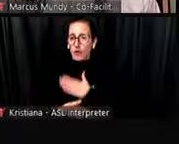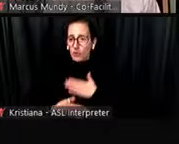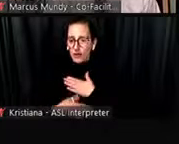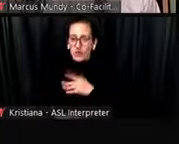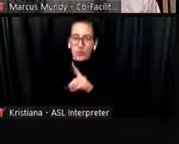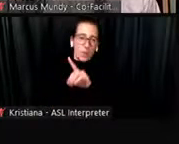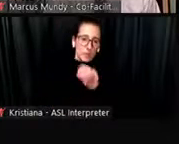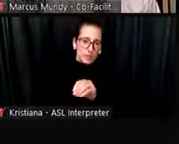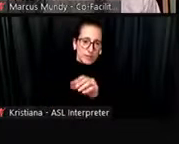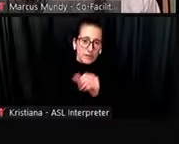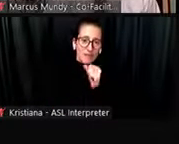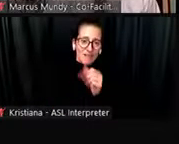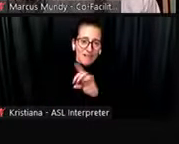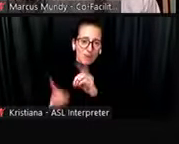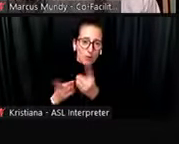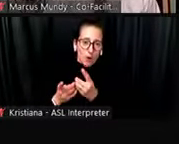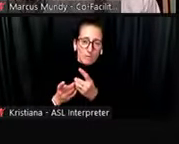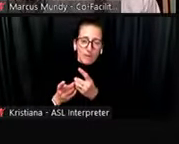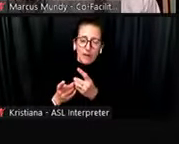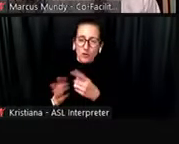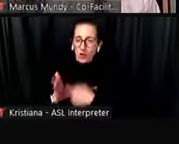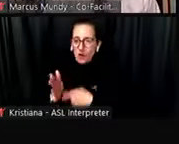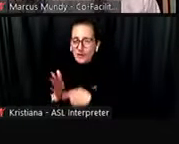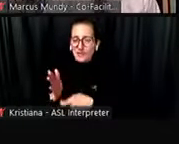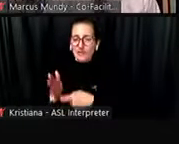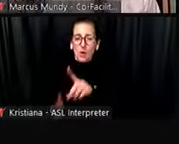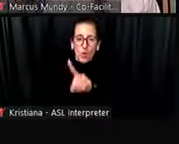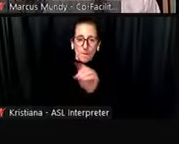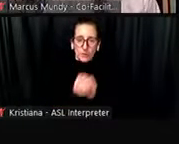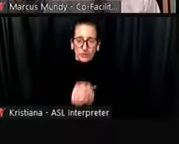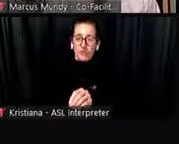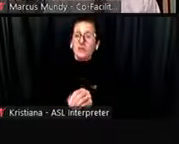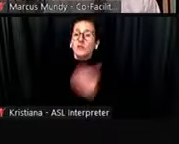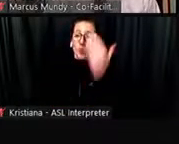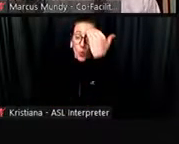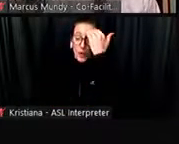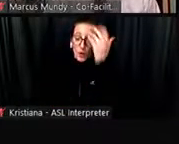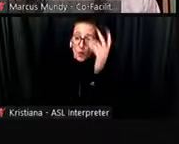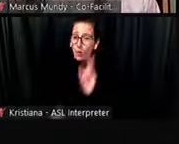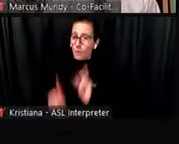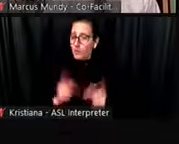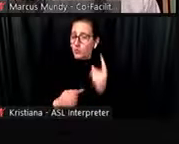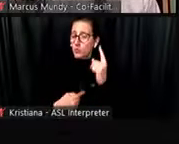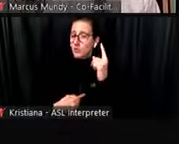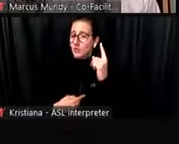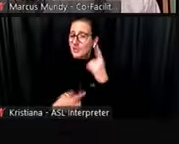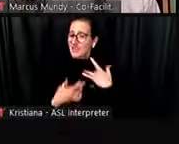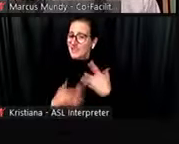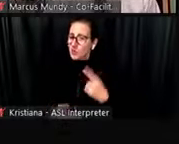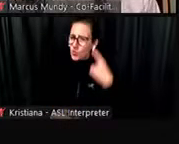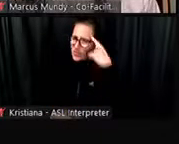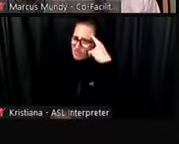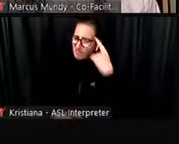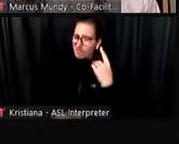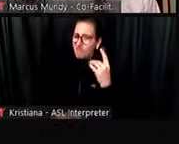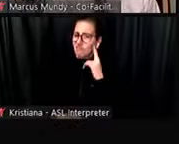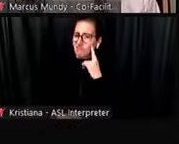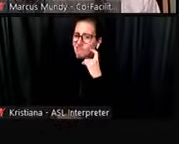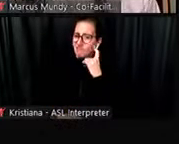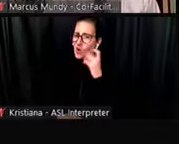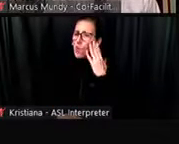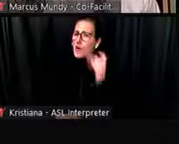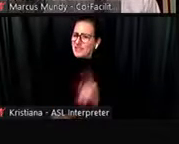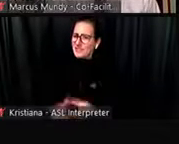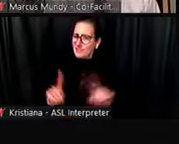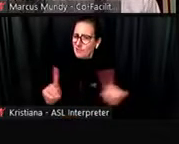I know that a natural question that comes to mind is to say, why that difference in terms of how do we